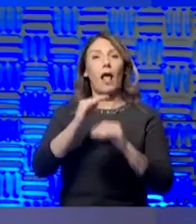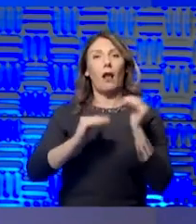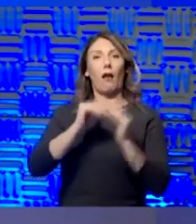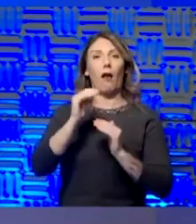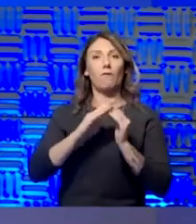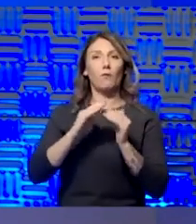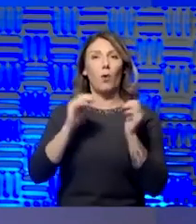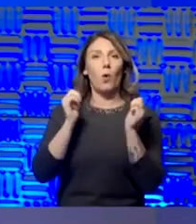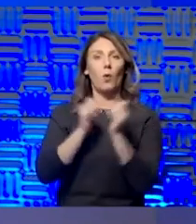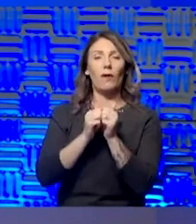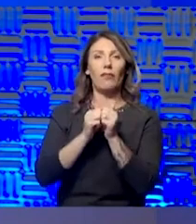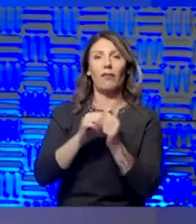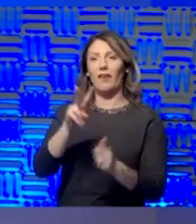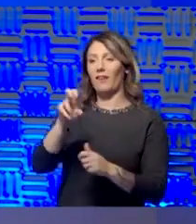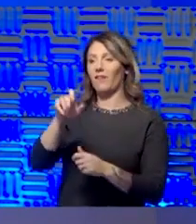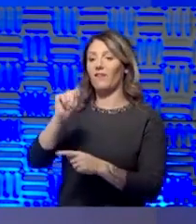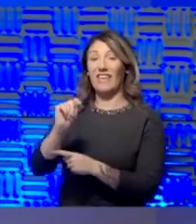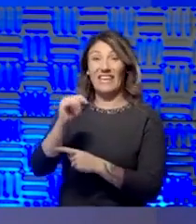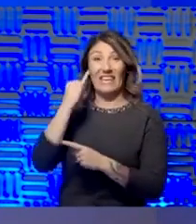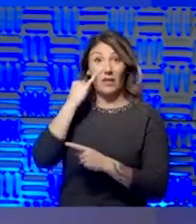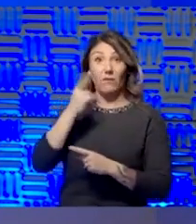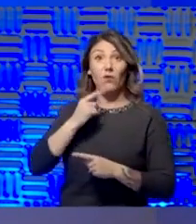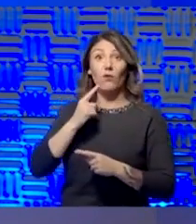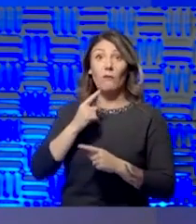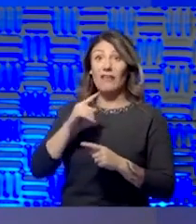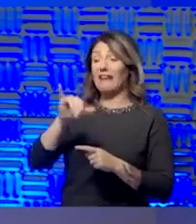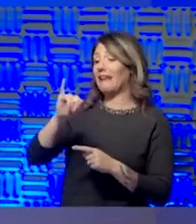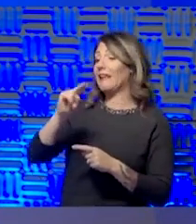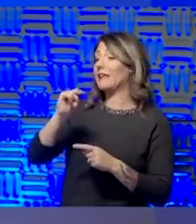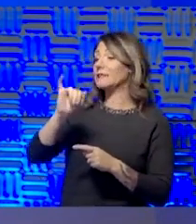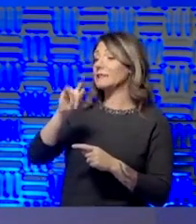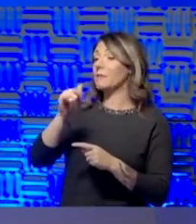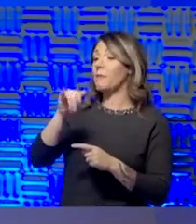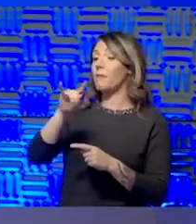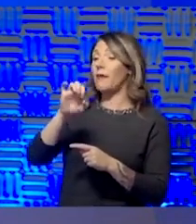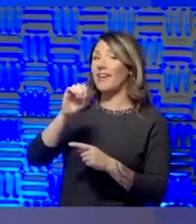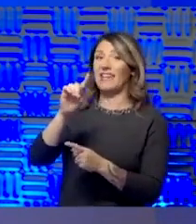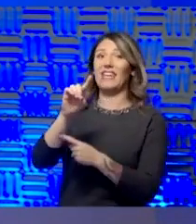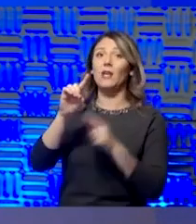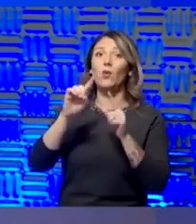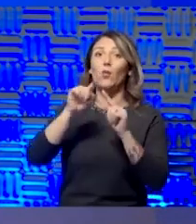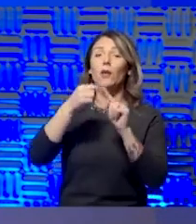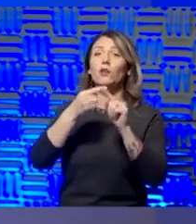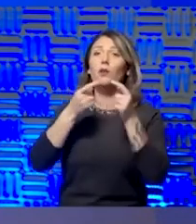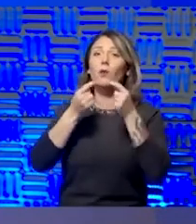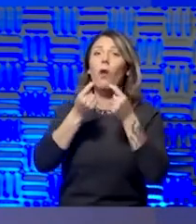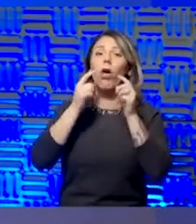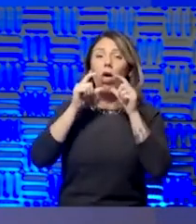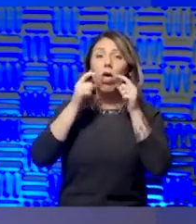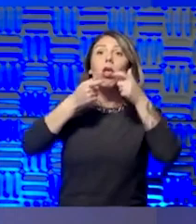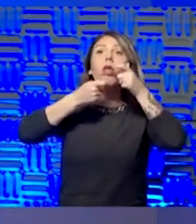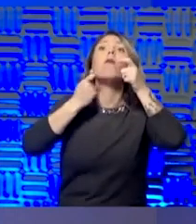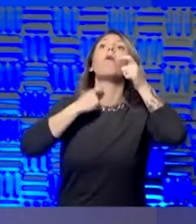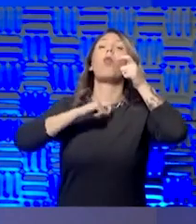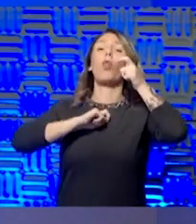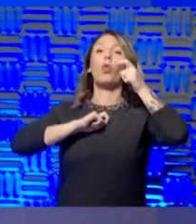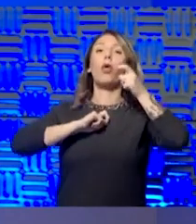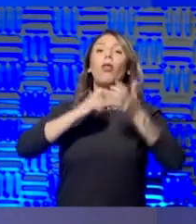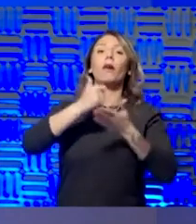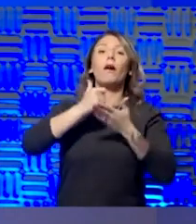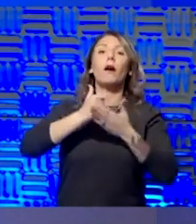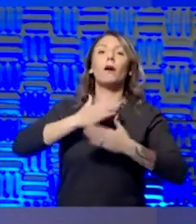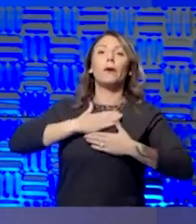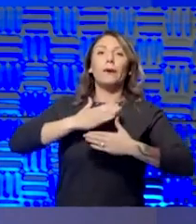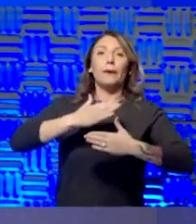ever have been intubated or on the ventilator and you can't have these medications to keep you sedated and keep your pain down, and you are on the vent or your loved